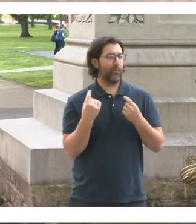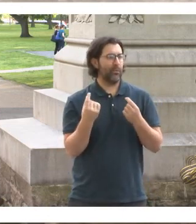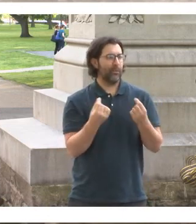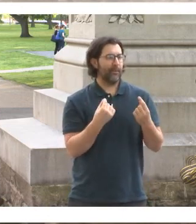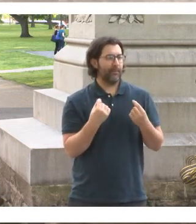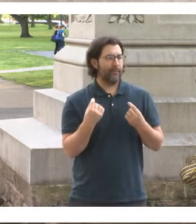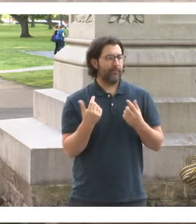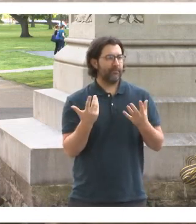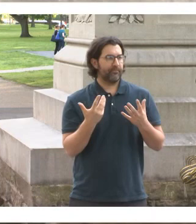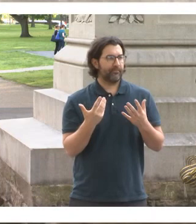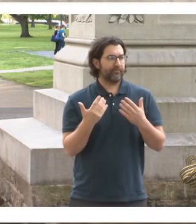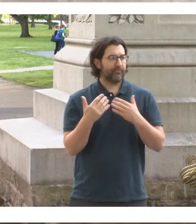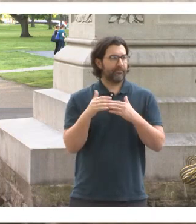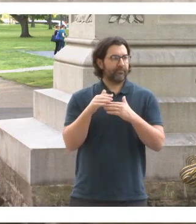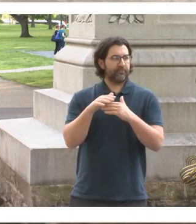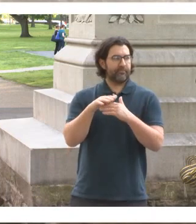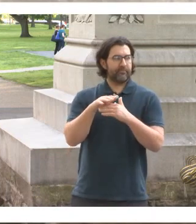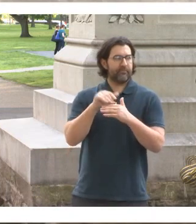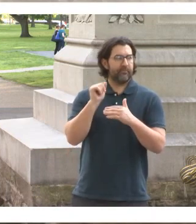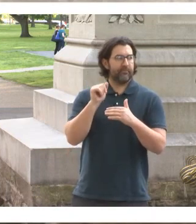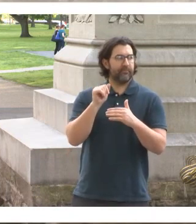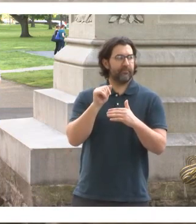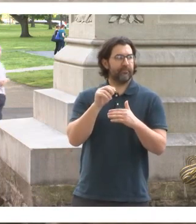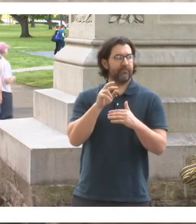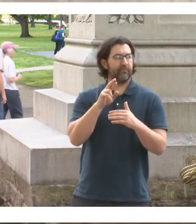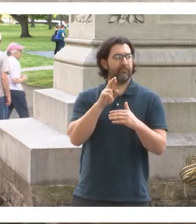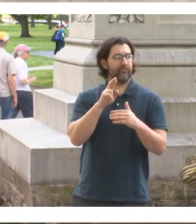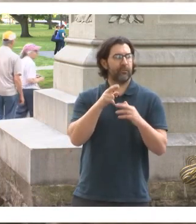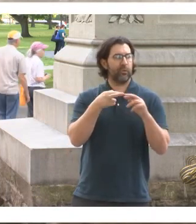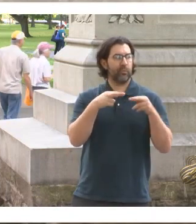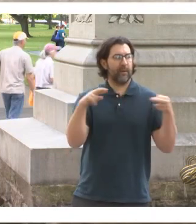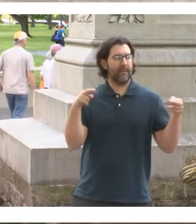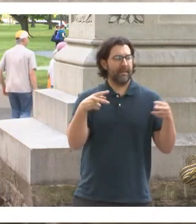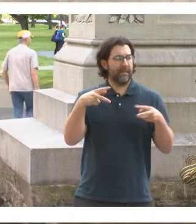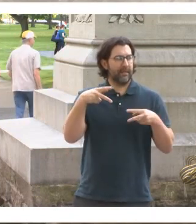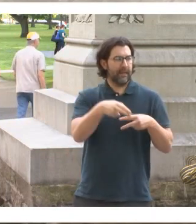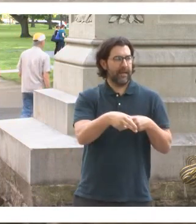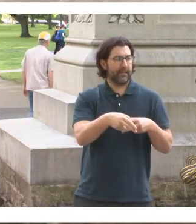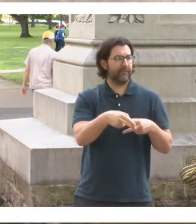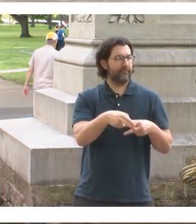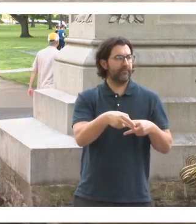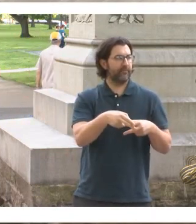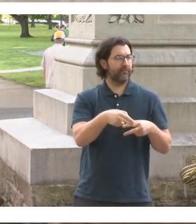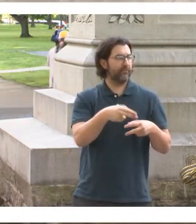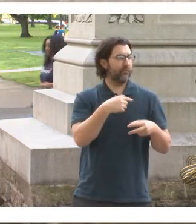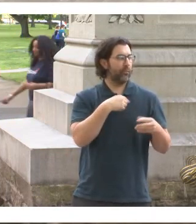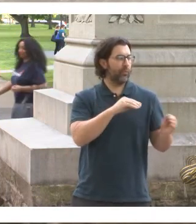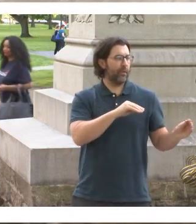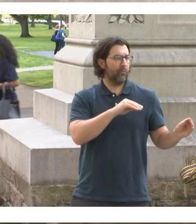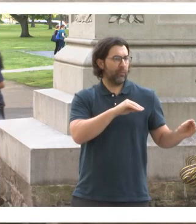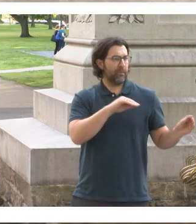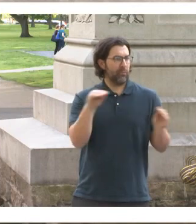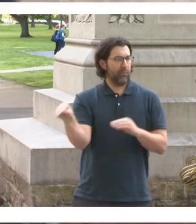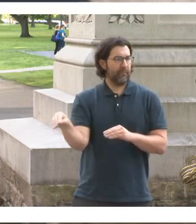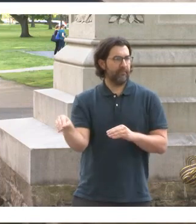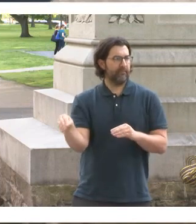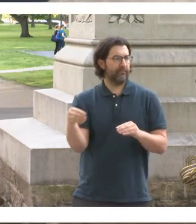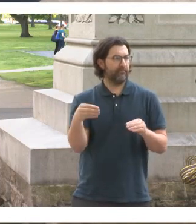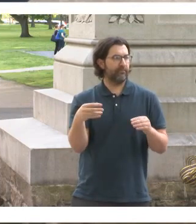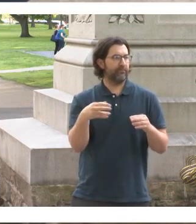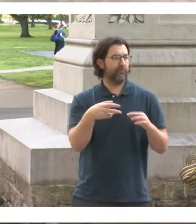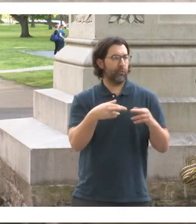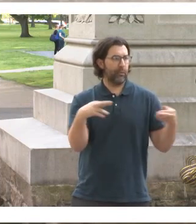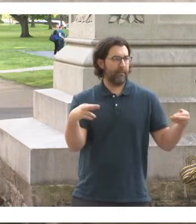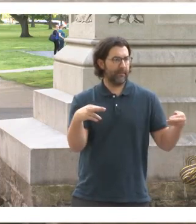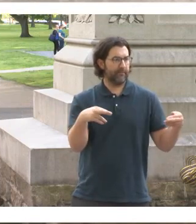do is bring forth the ribbon cutting. We're going to move the podium out of the way, bring the